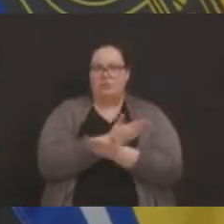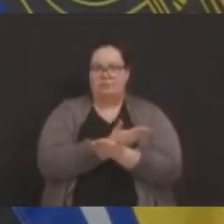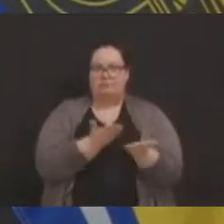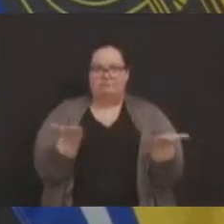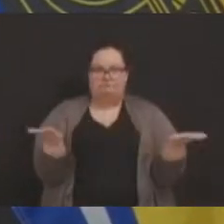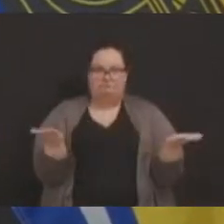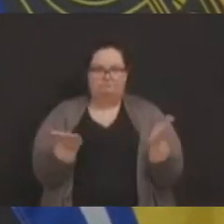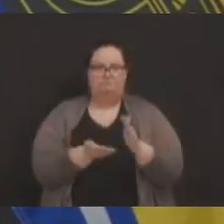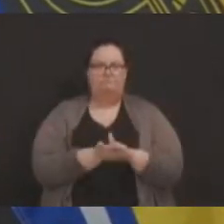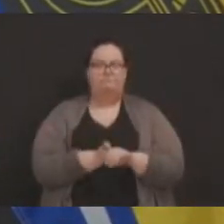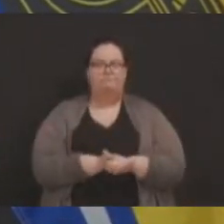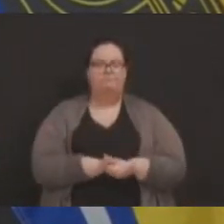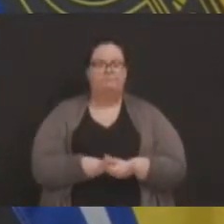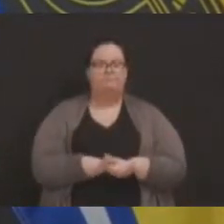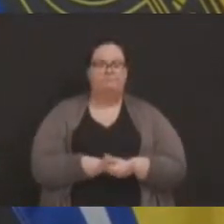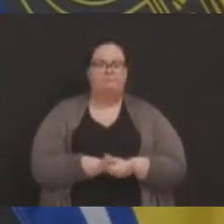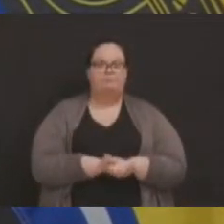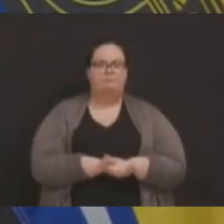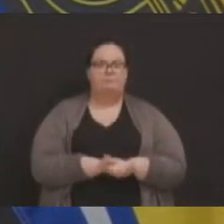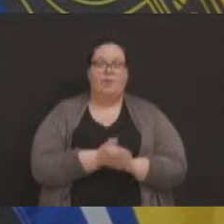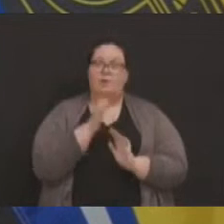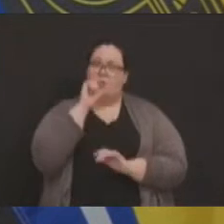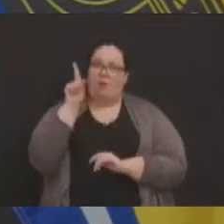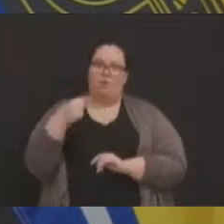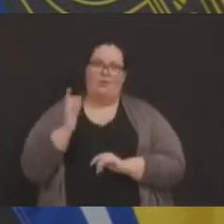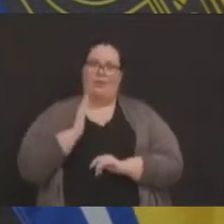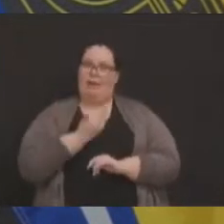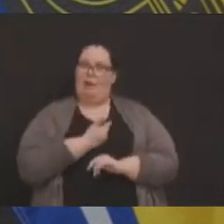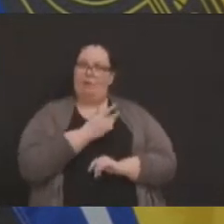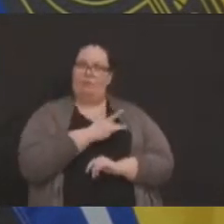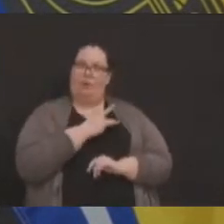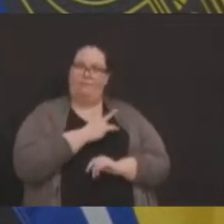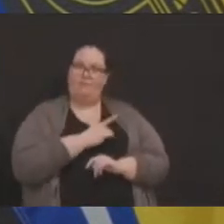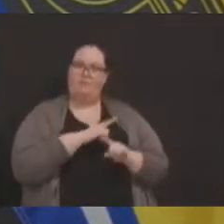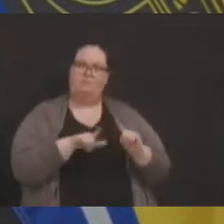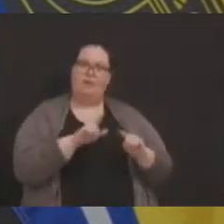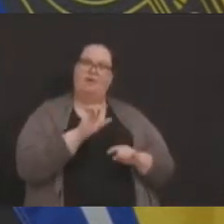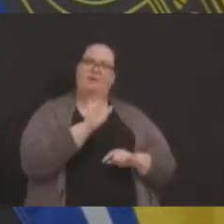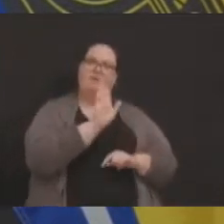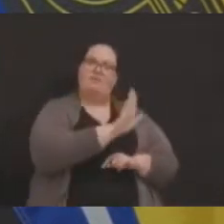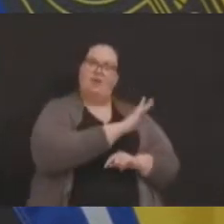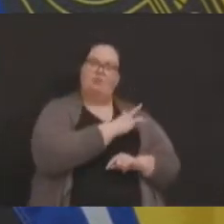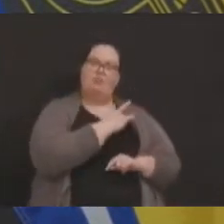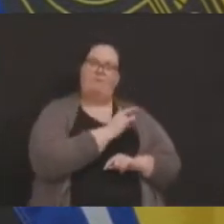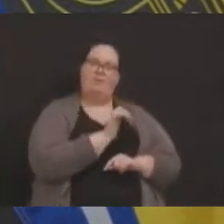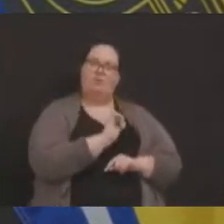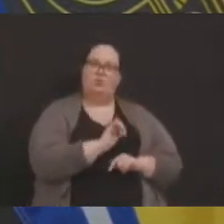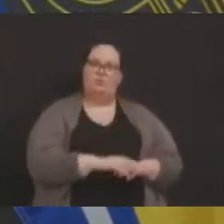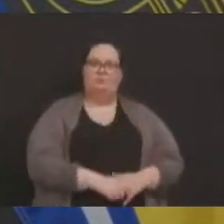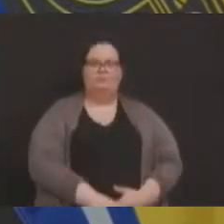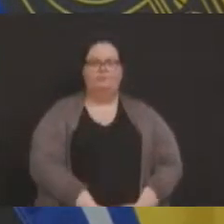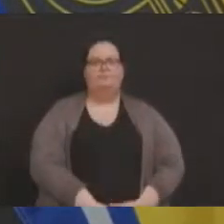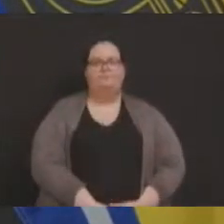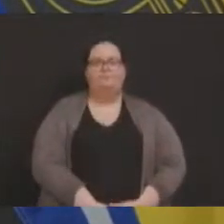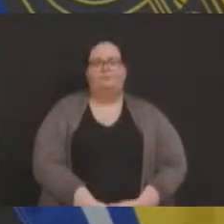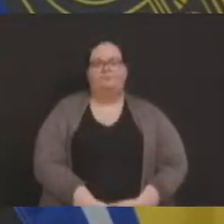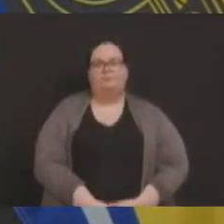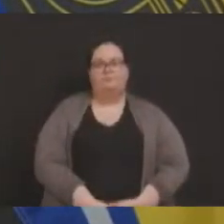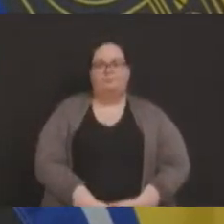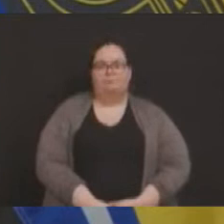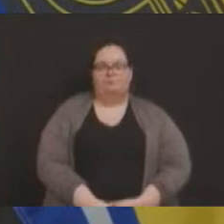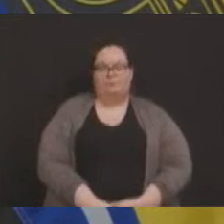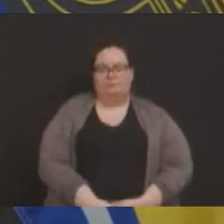Oui, du côté de la MRC Avignon, il n'y a aucun cas actif de COVID-19. Donc, ces mesures